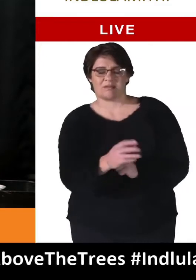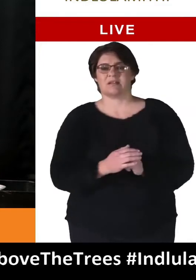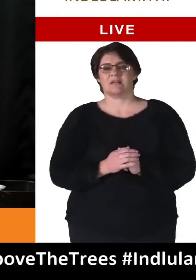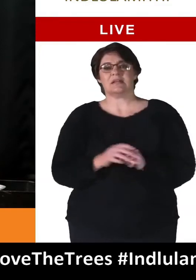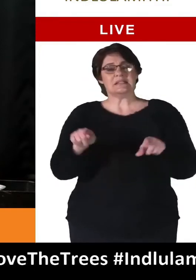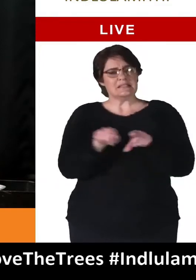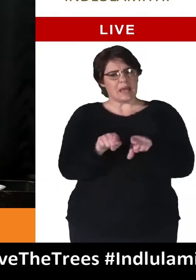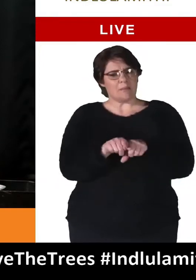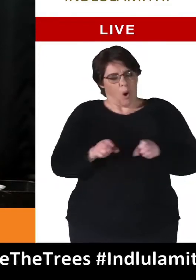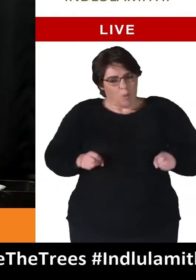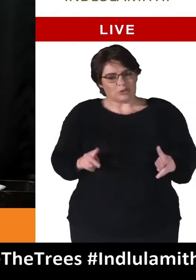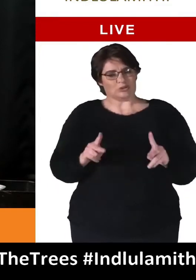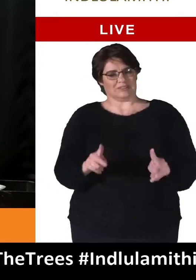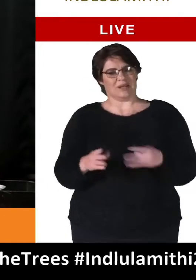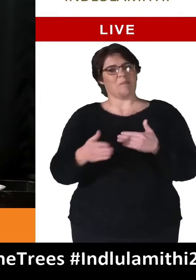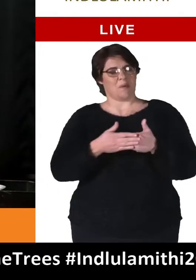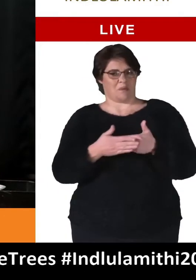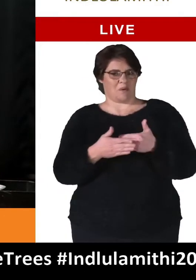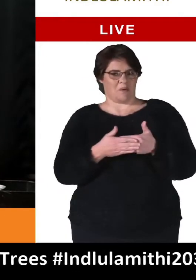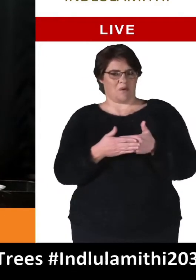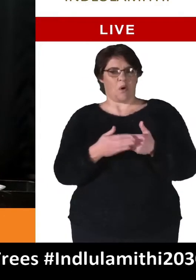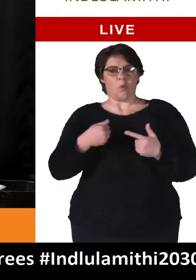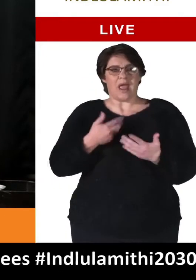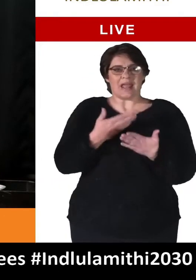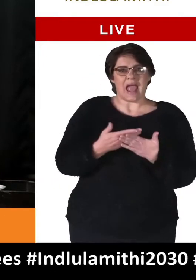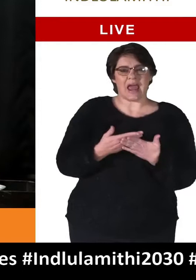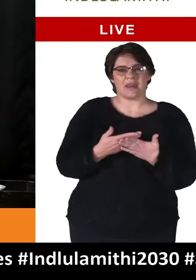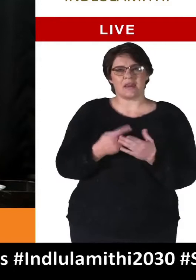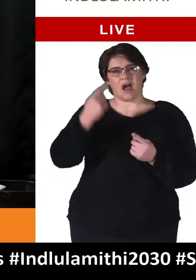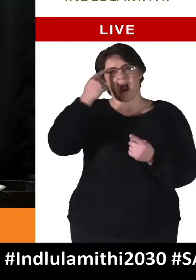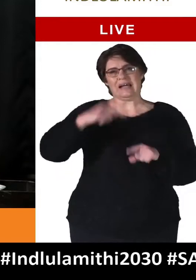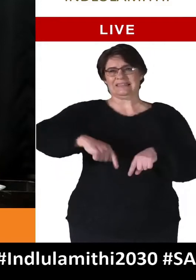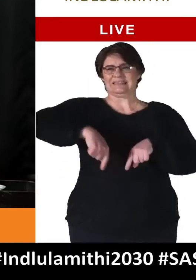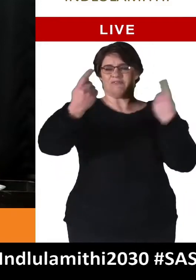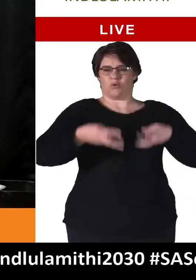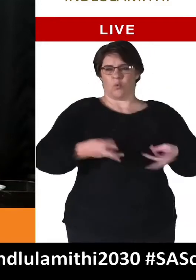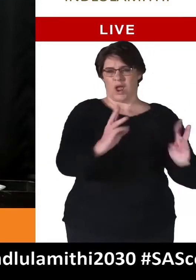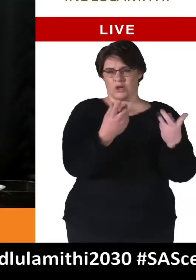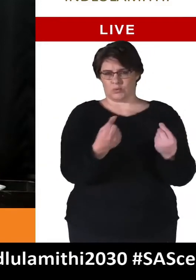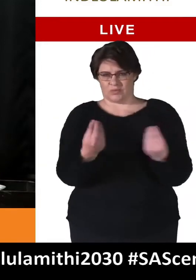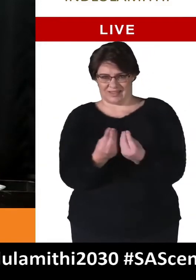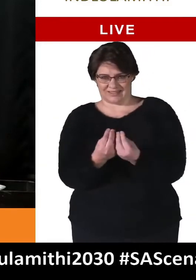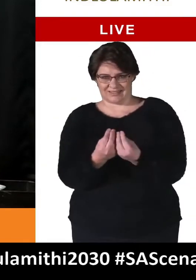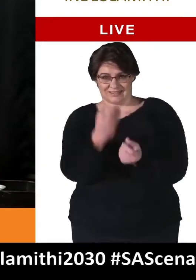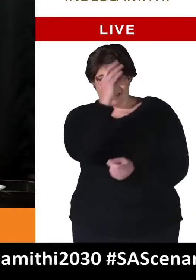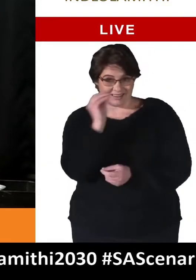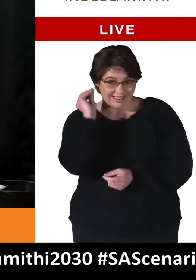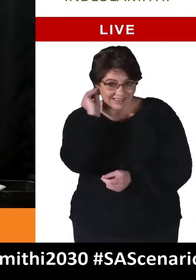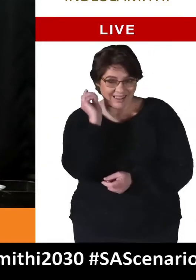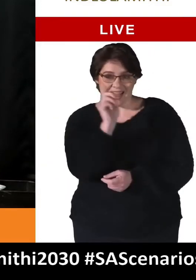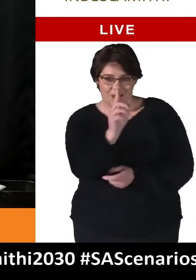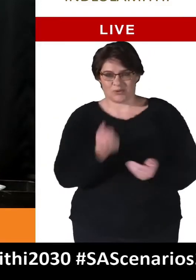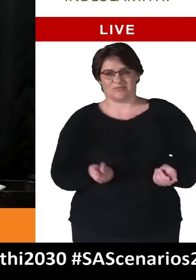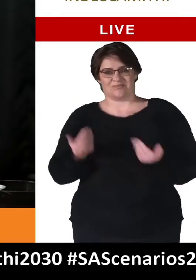also presents an opportunity for us to do things differently. With this in mind, I would like to hand over to